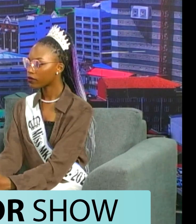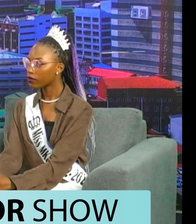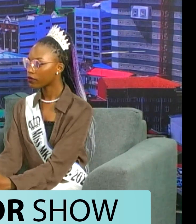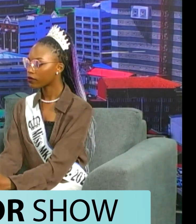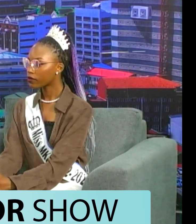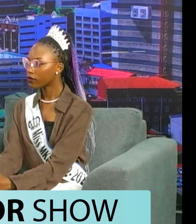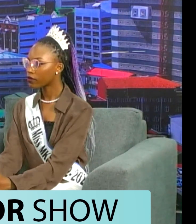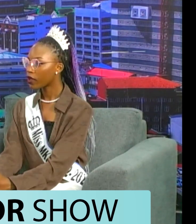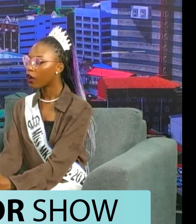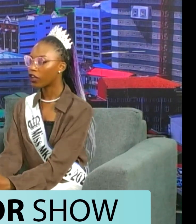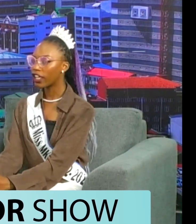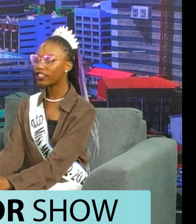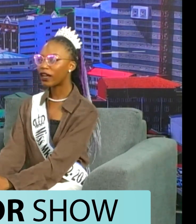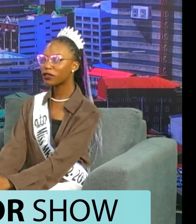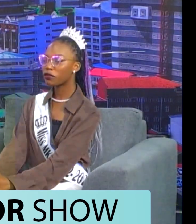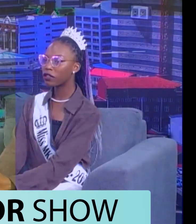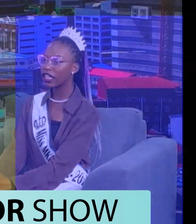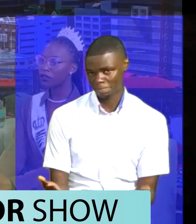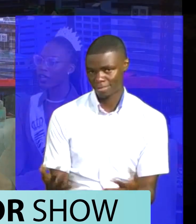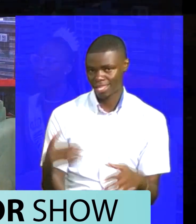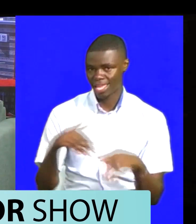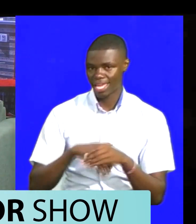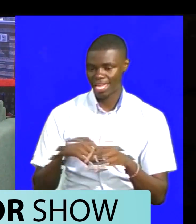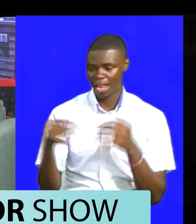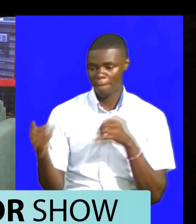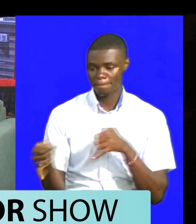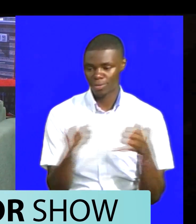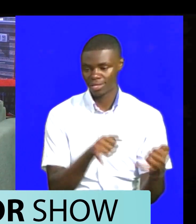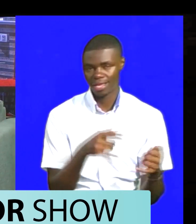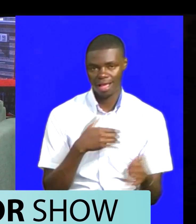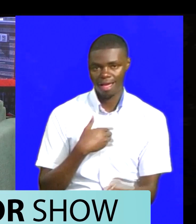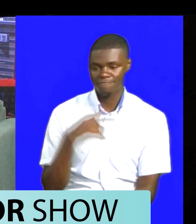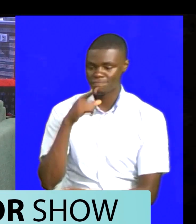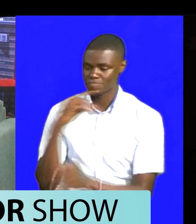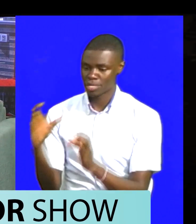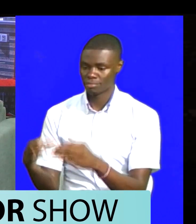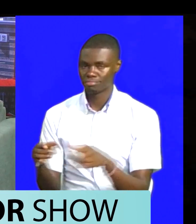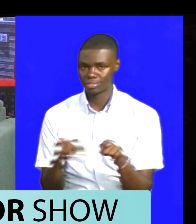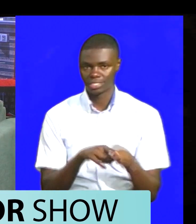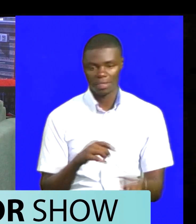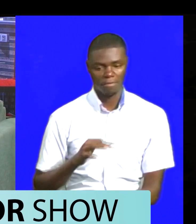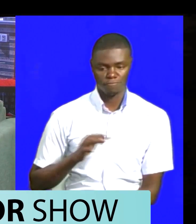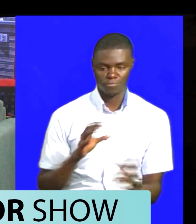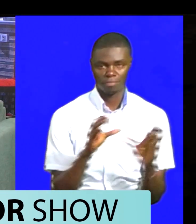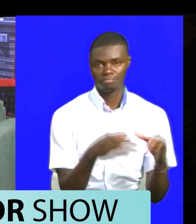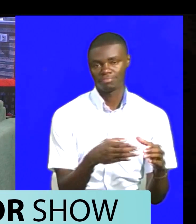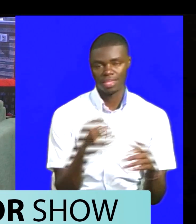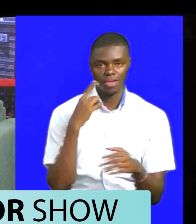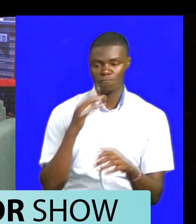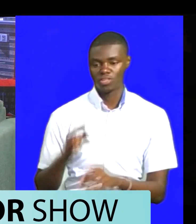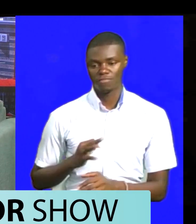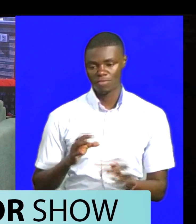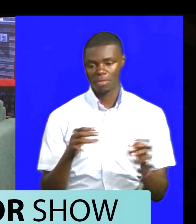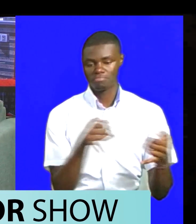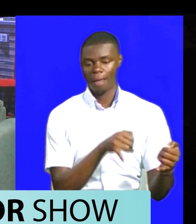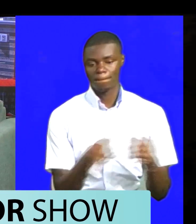How does it happen? Okay, in terms of modeling, we have the male models and we also have the female models. So for the female models, of